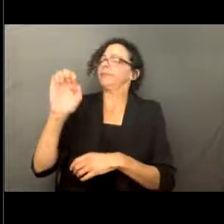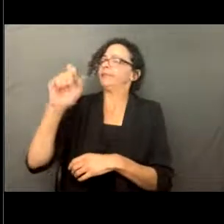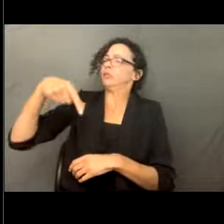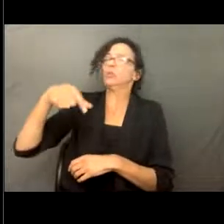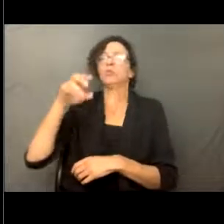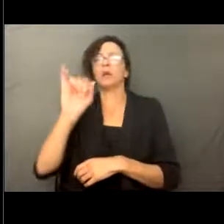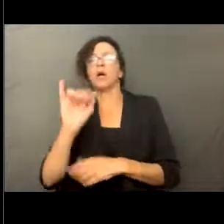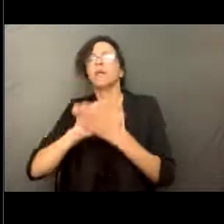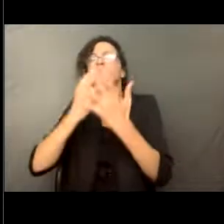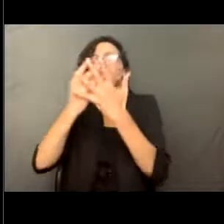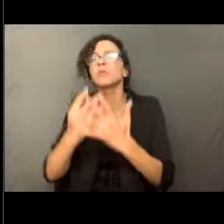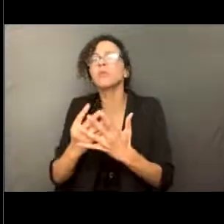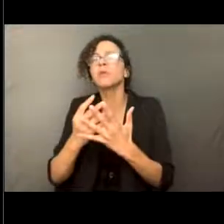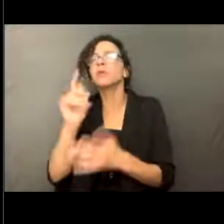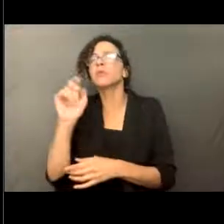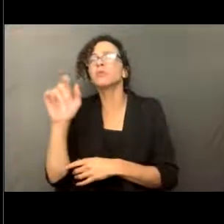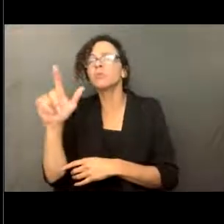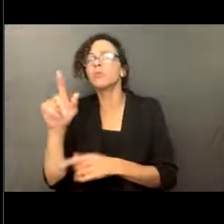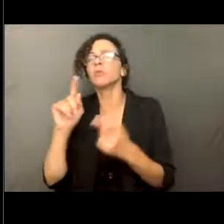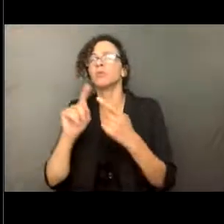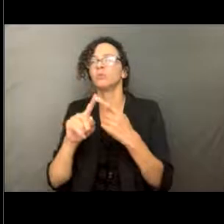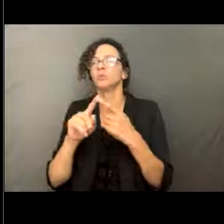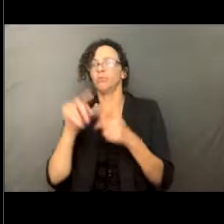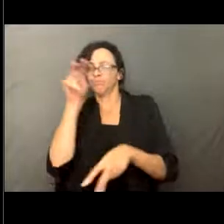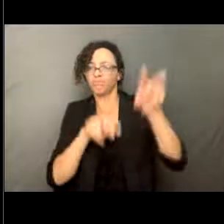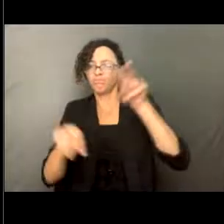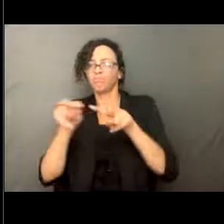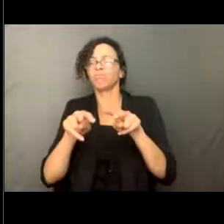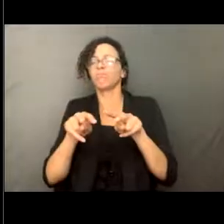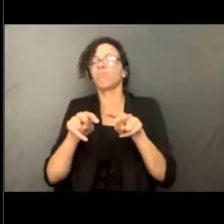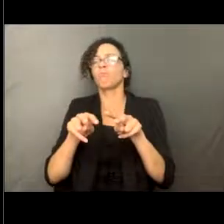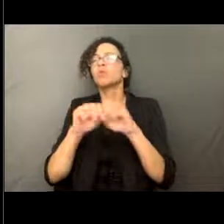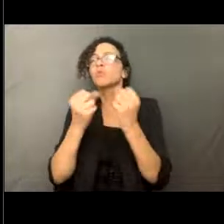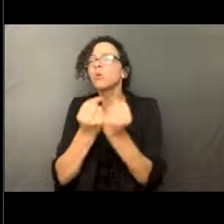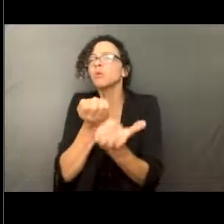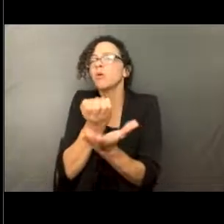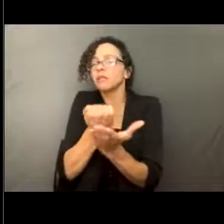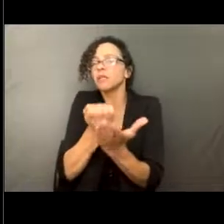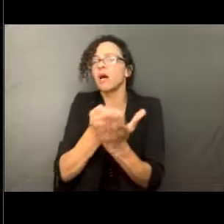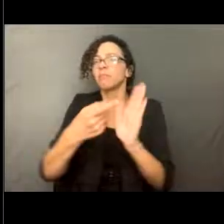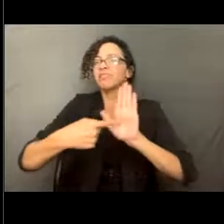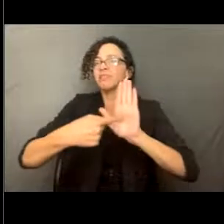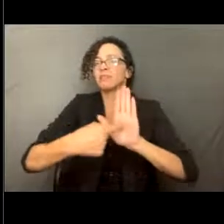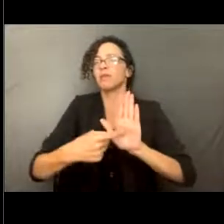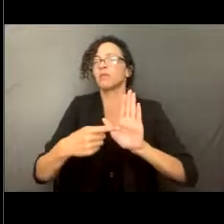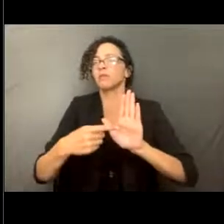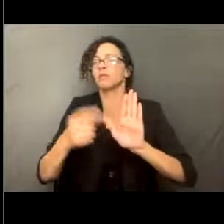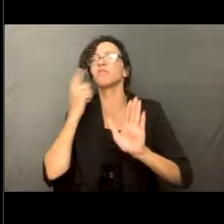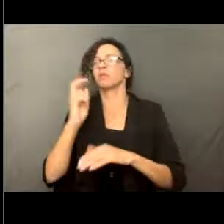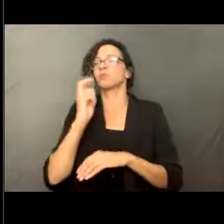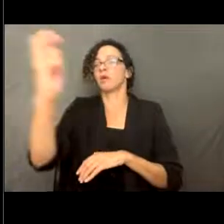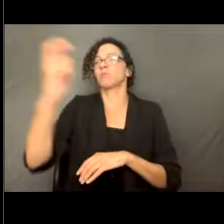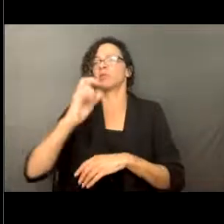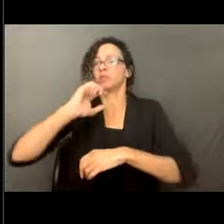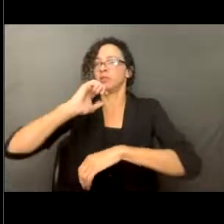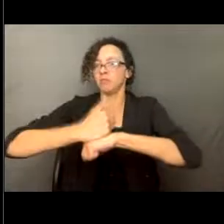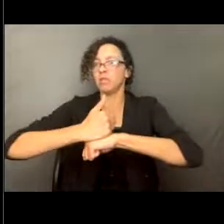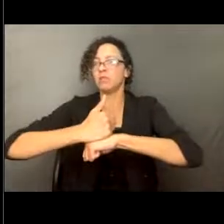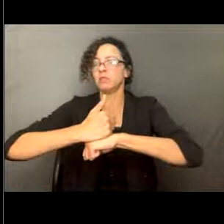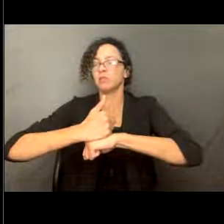transportation-specific and socioeconomic indicators to identify transportation-based priority populations at the census block